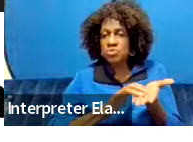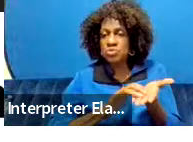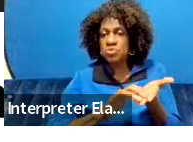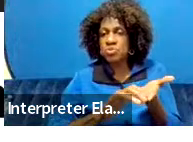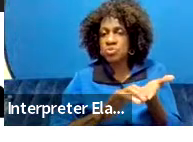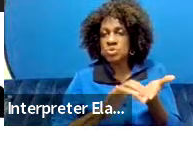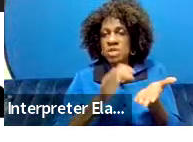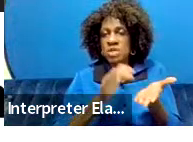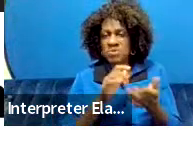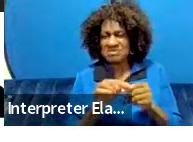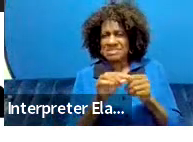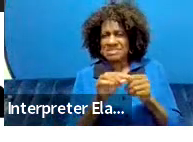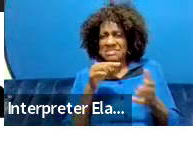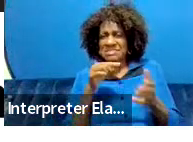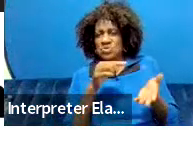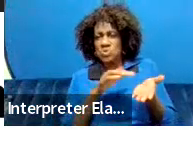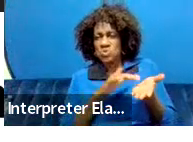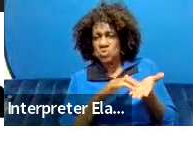any sharp edges.